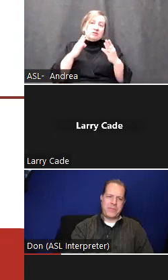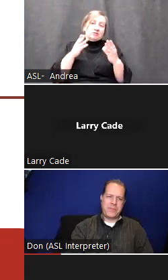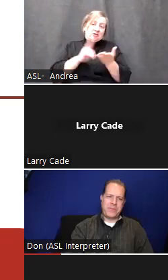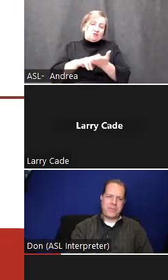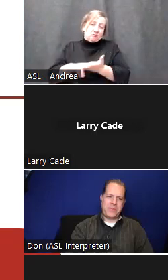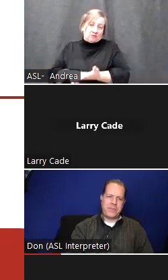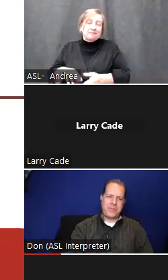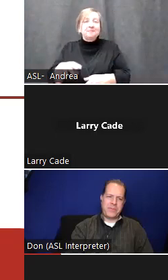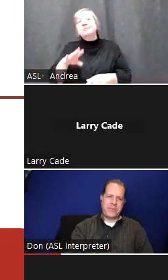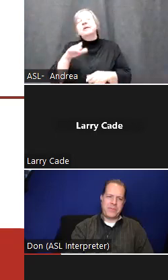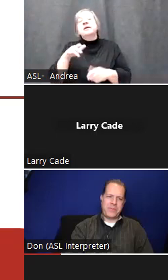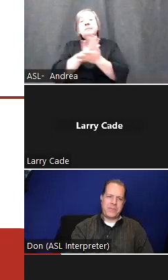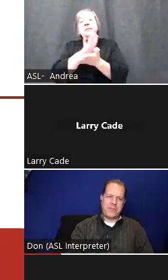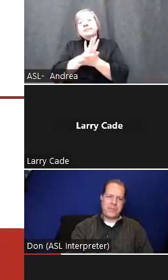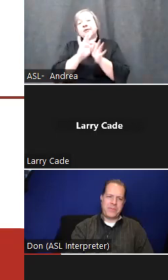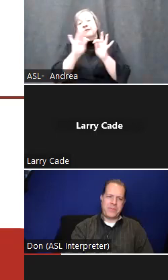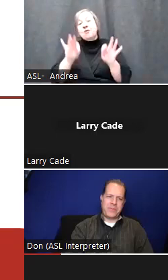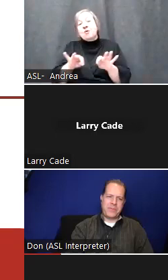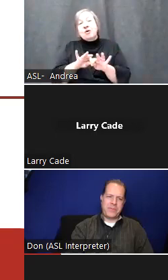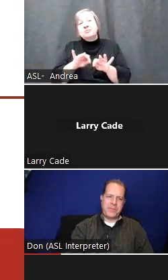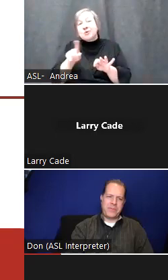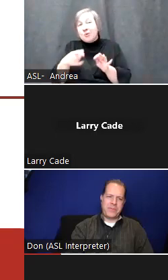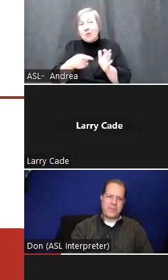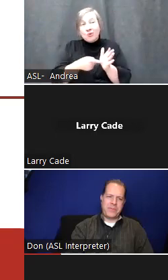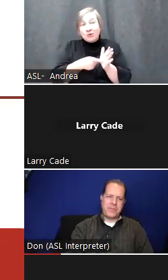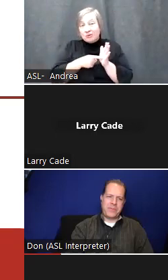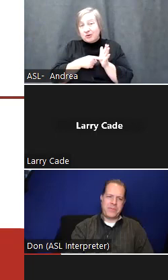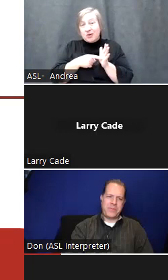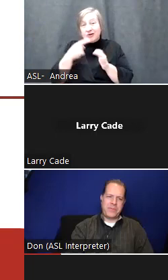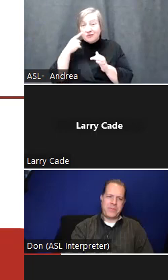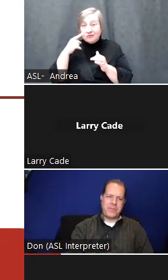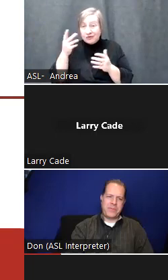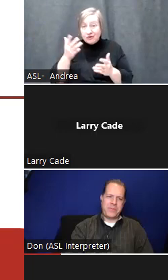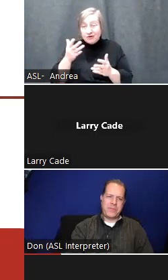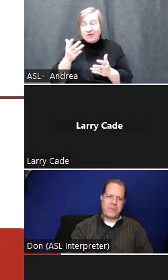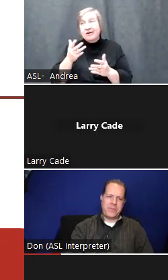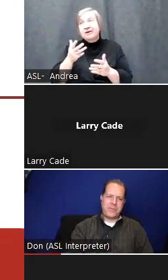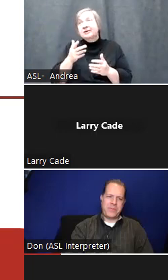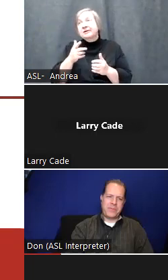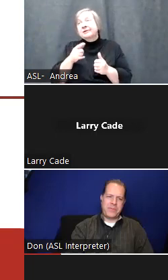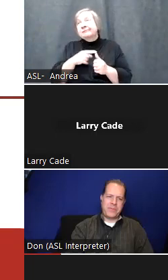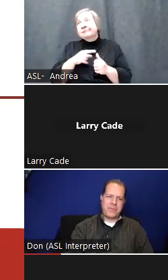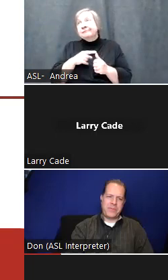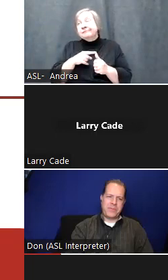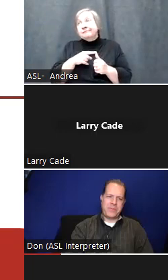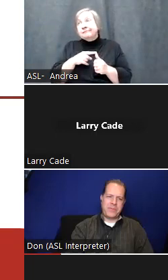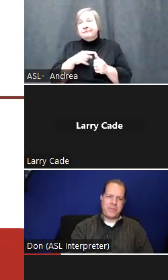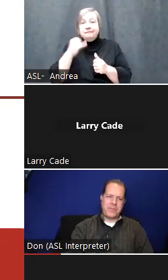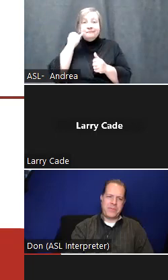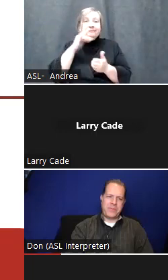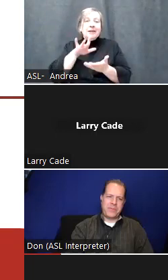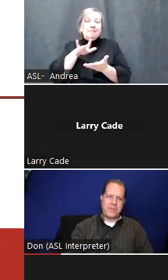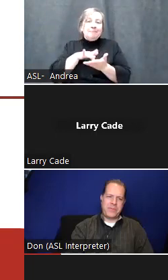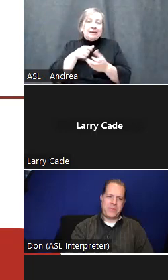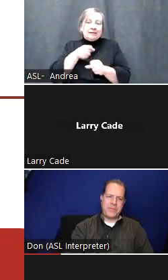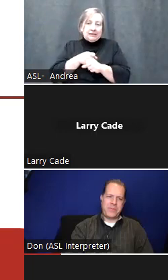Yeah, the paper forms are really only required when if somebody is a mid-year hire and they're